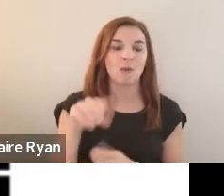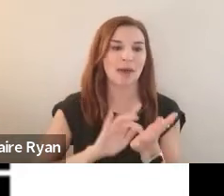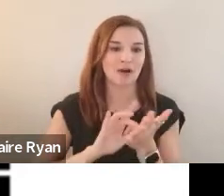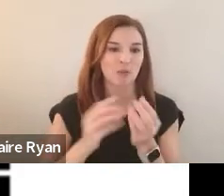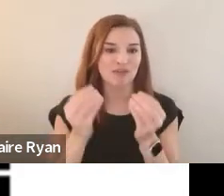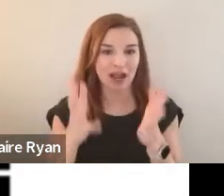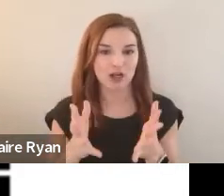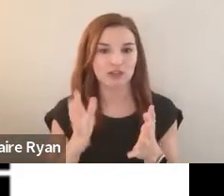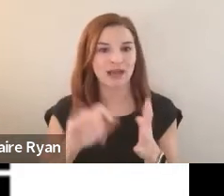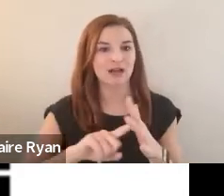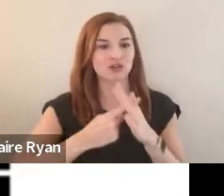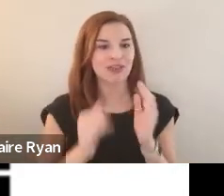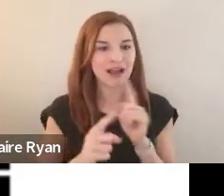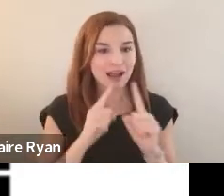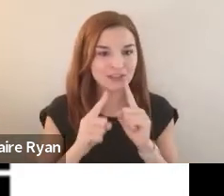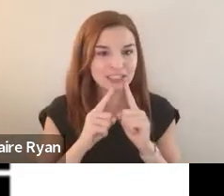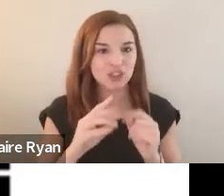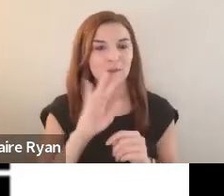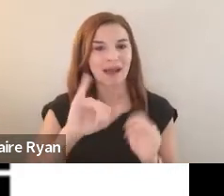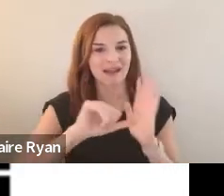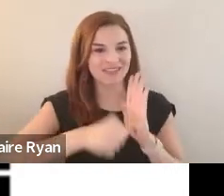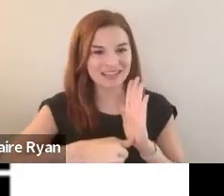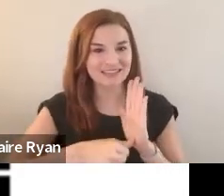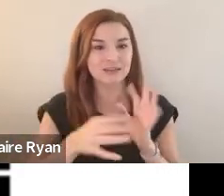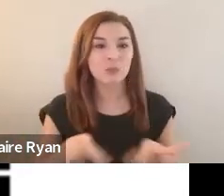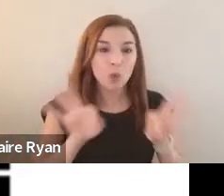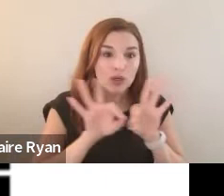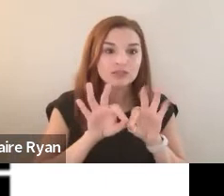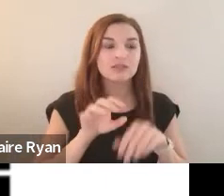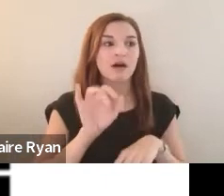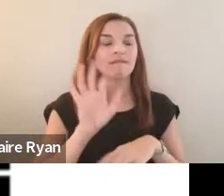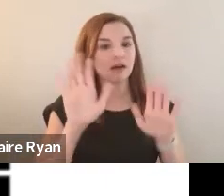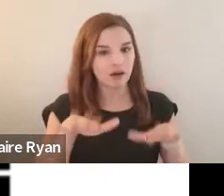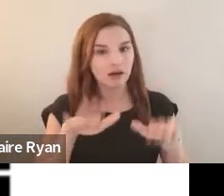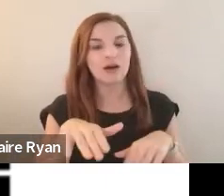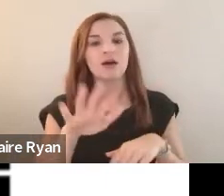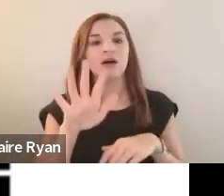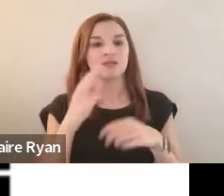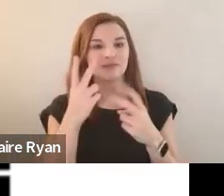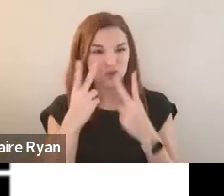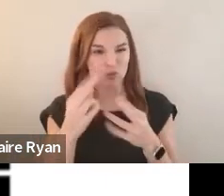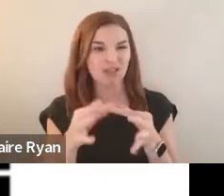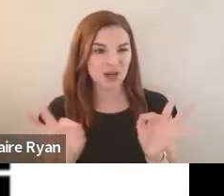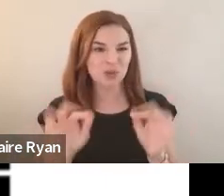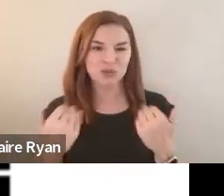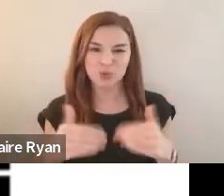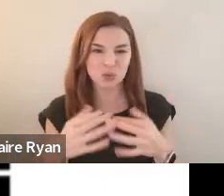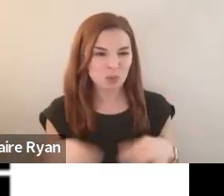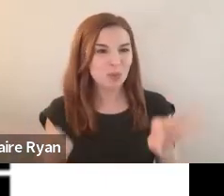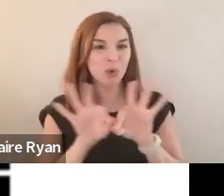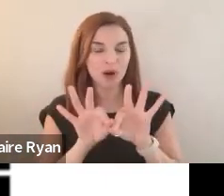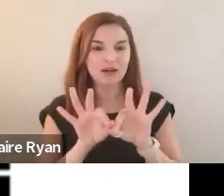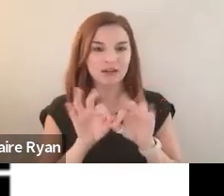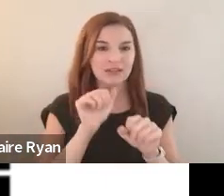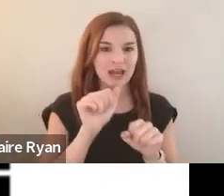etc. So it's definitely helpful. So medical providers can start that conversation and emphasize the